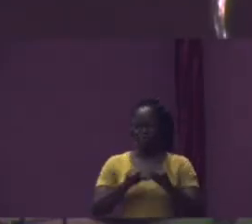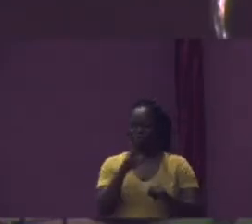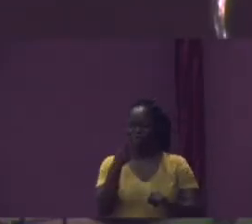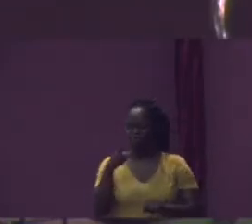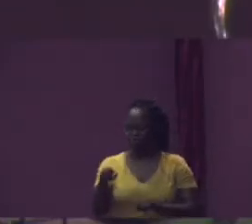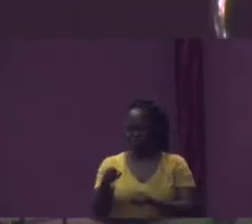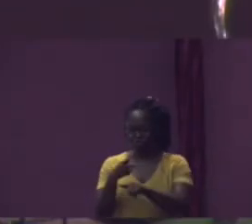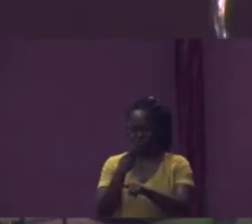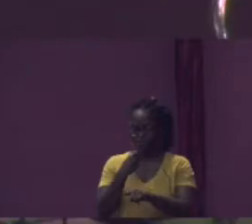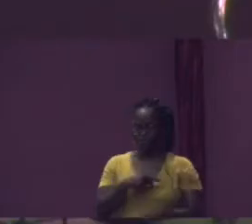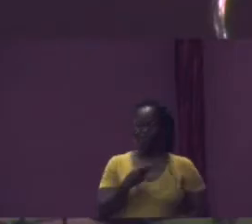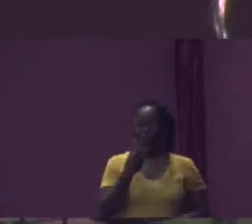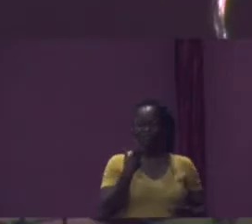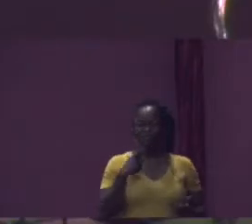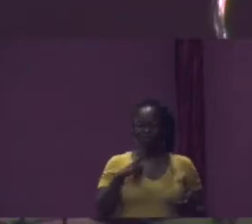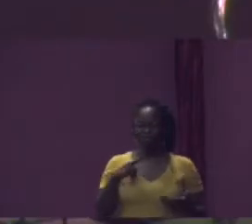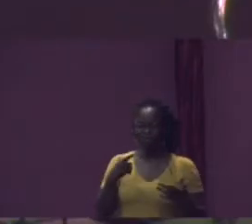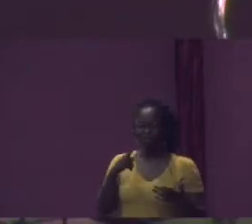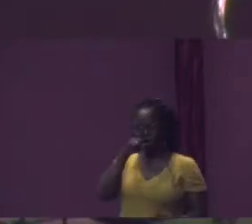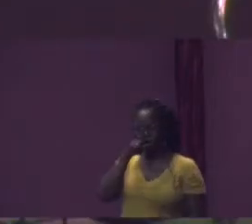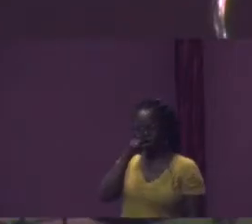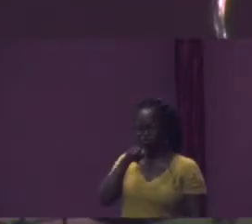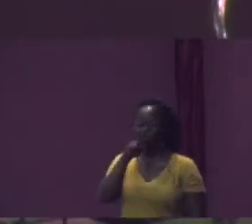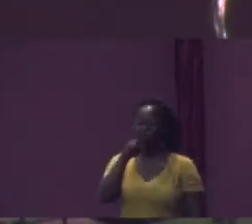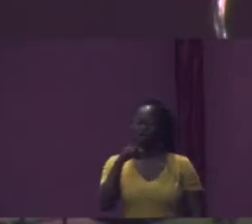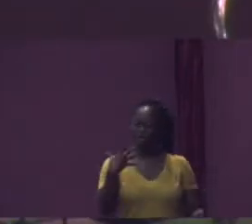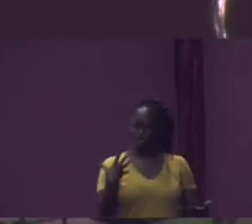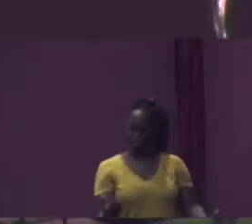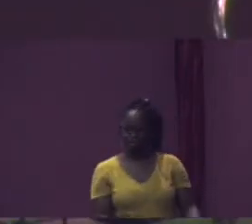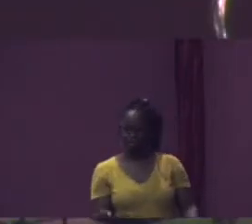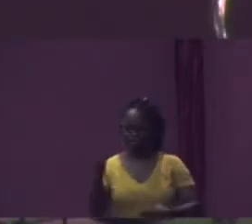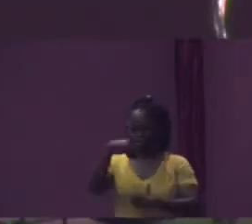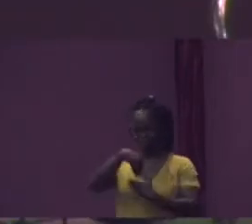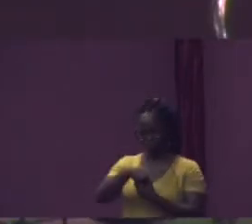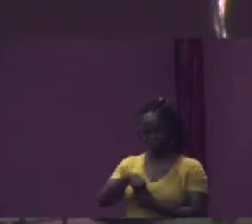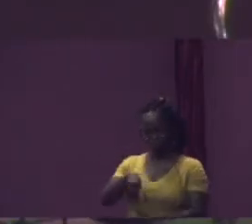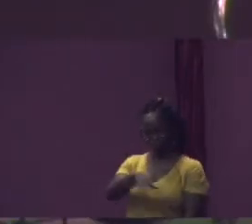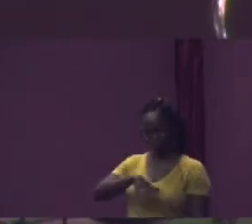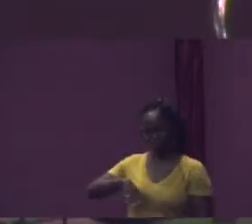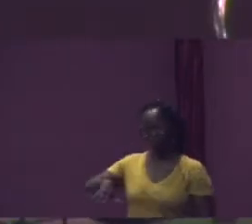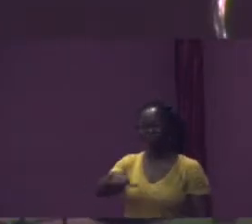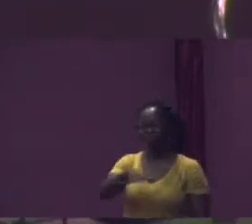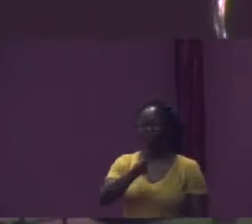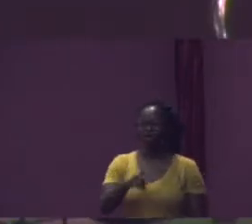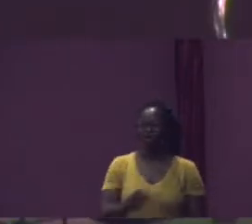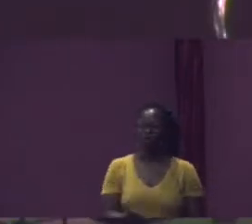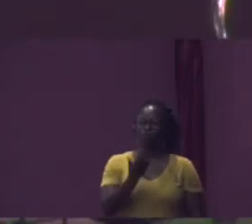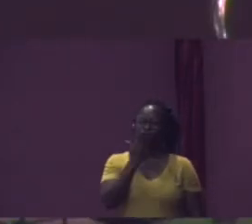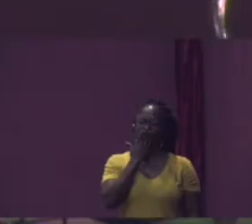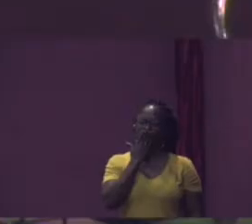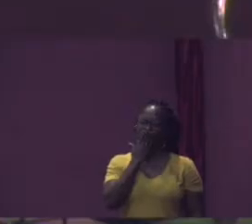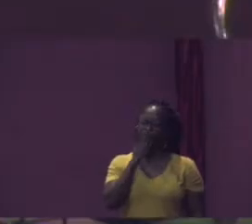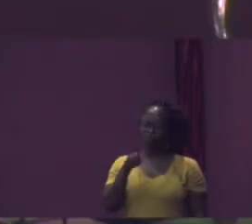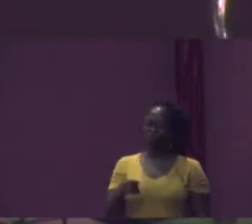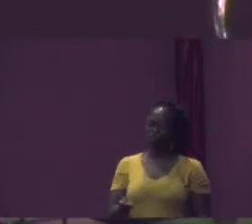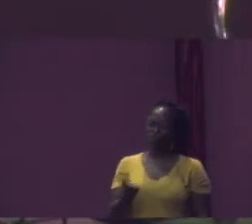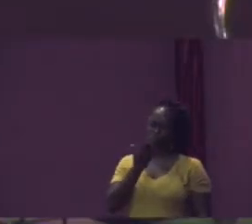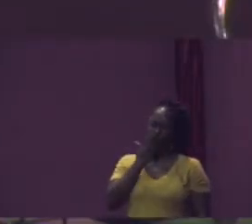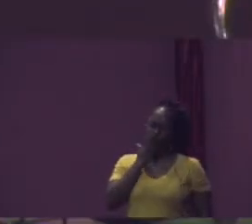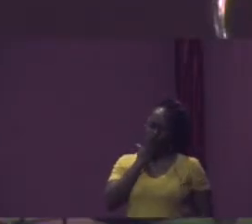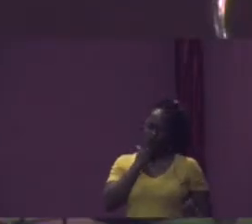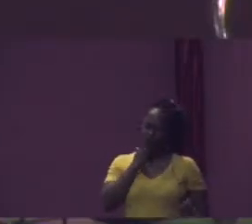sanctioned experts and authorities." Close quote. It's a kind of cultural skepticism that arises from the alliances